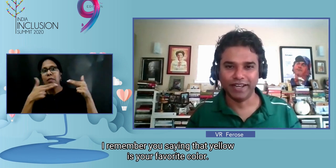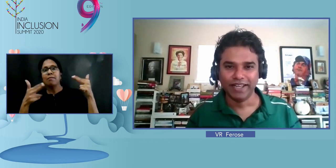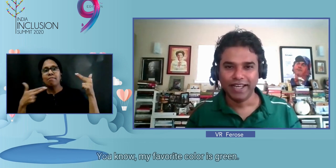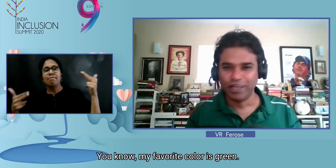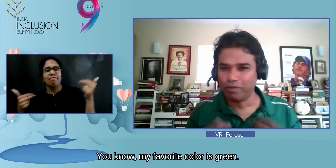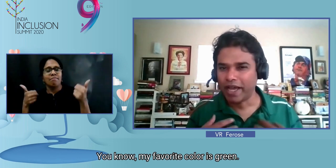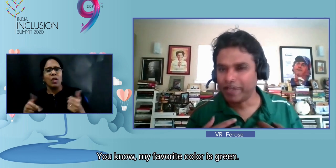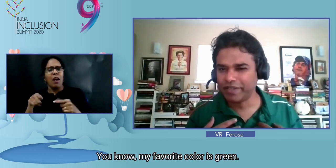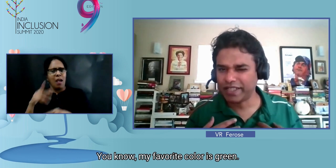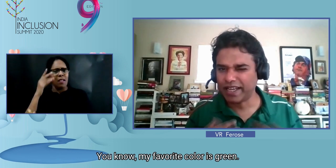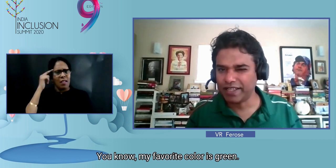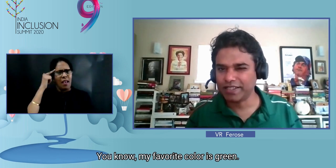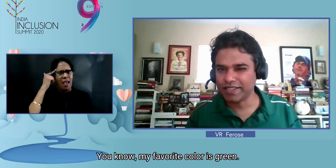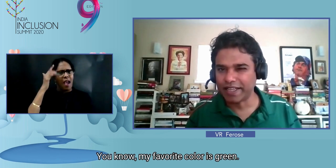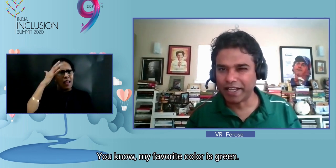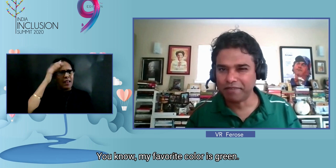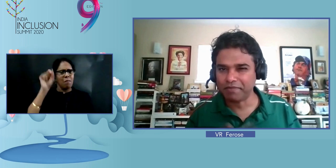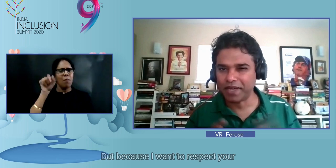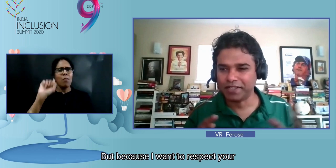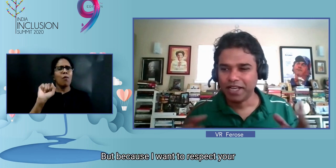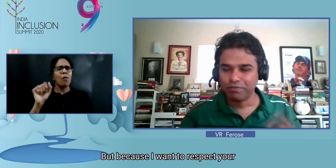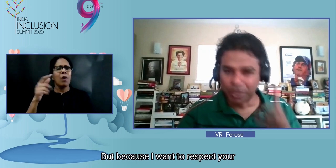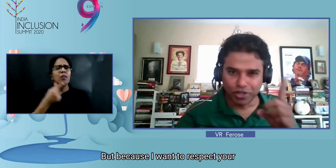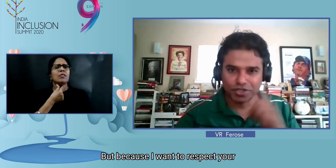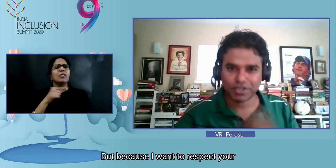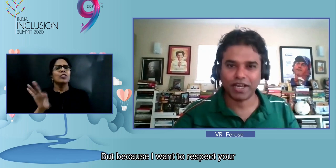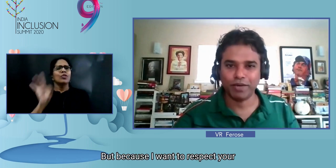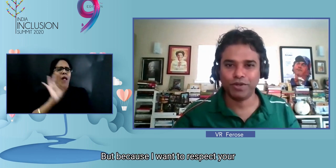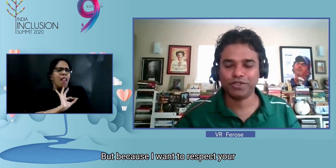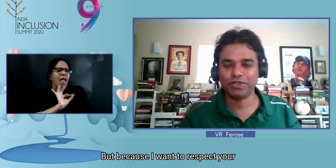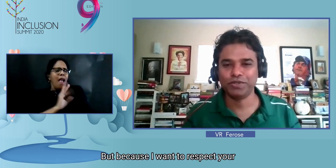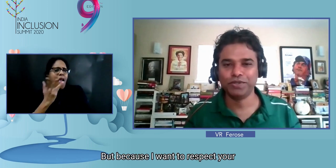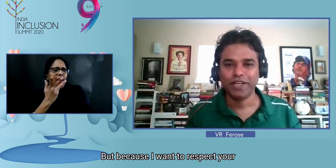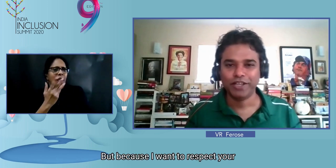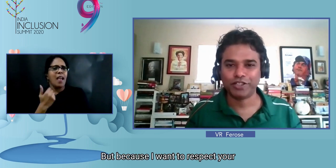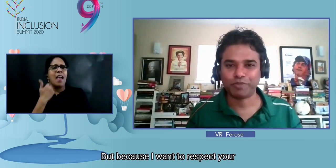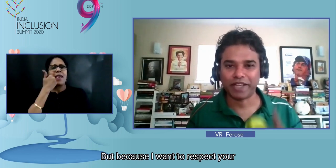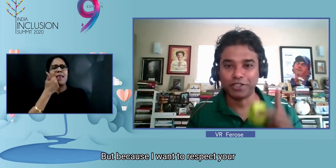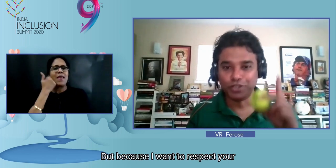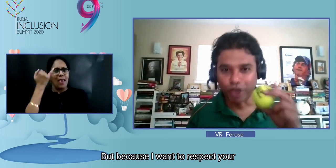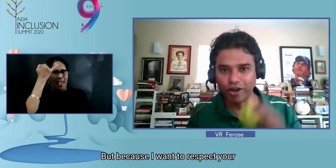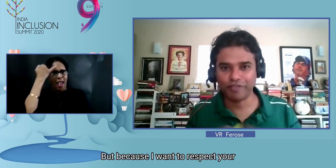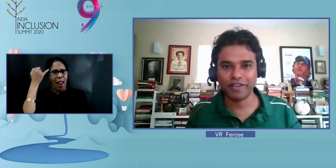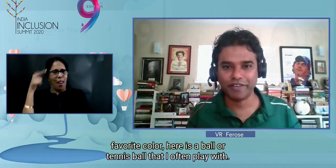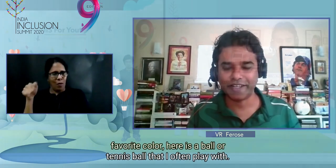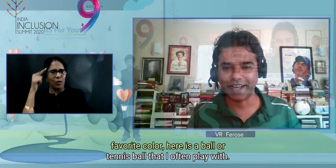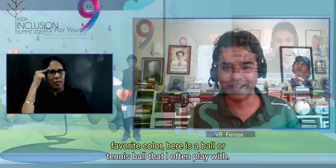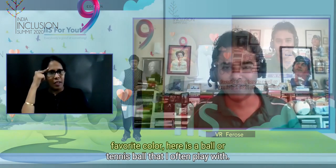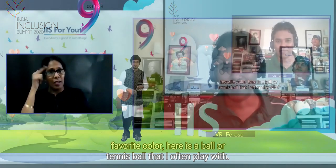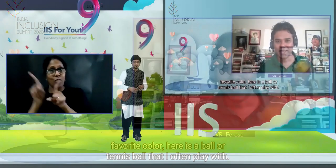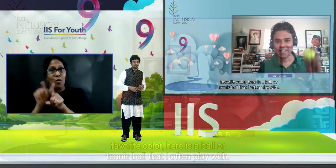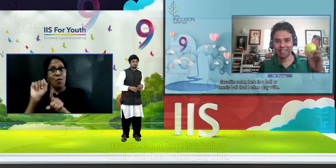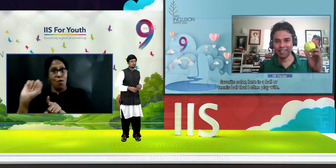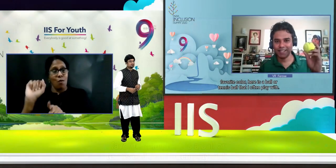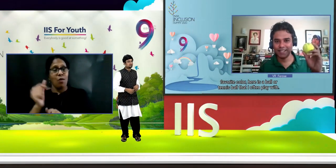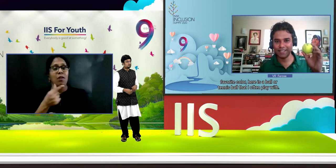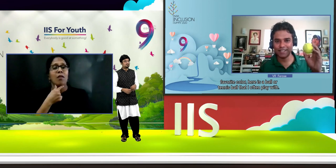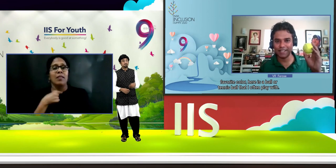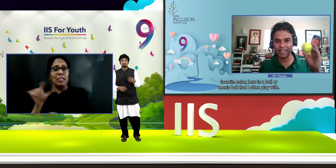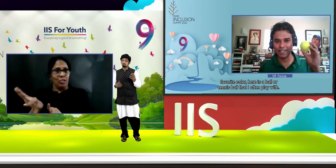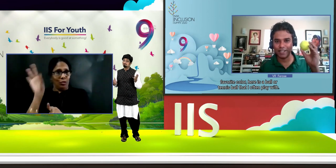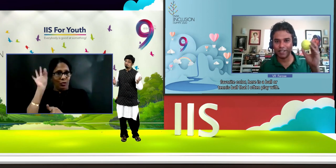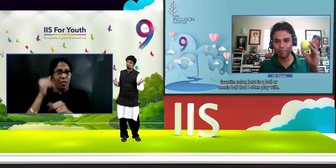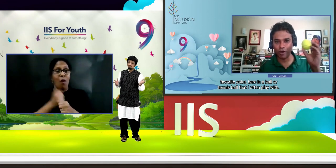favorite color. You know, my favorite color is green, but because I want to respect your favorite color, here